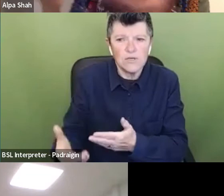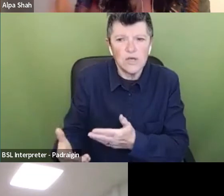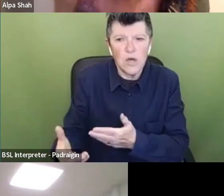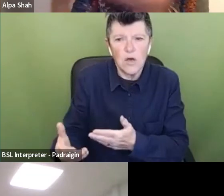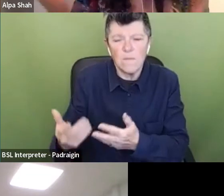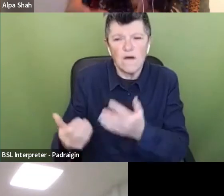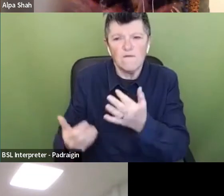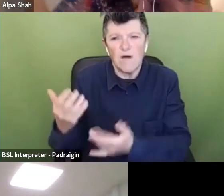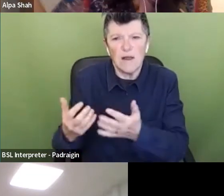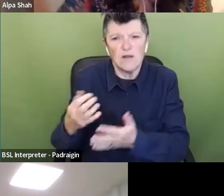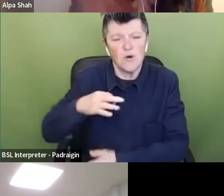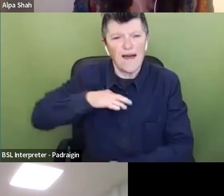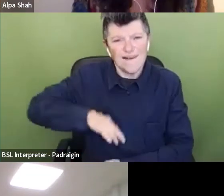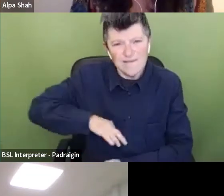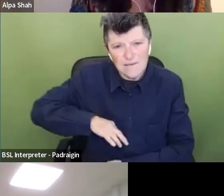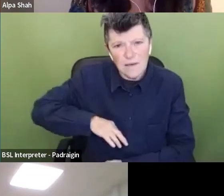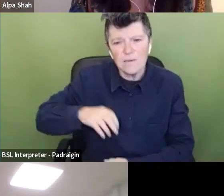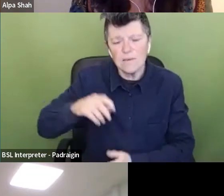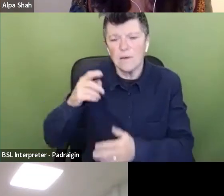it's also,